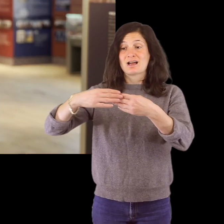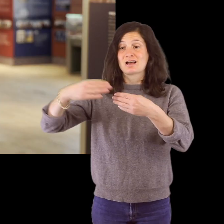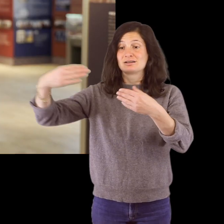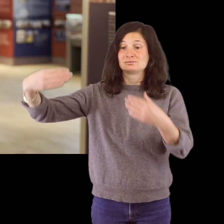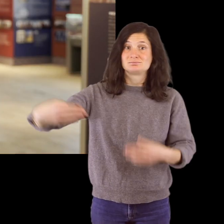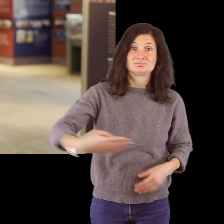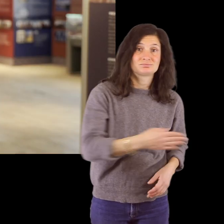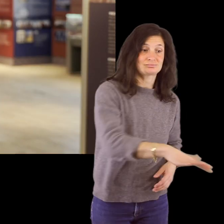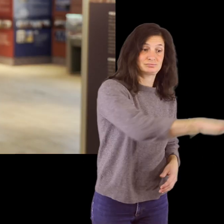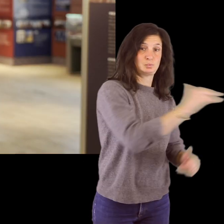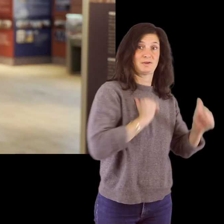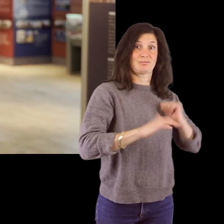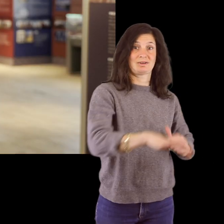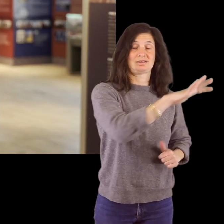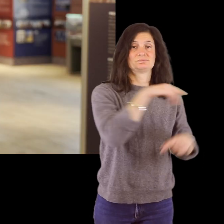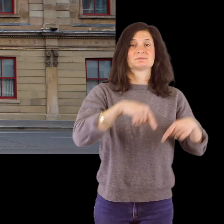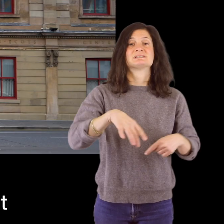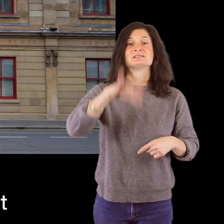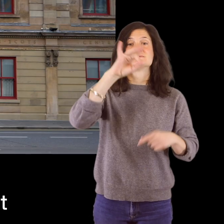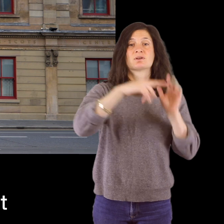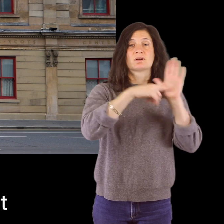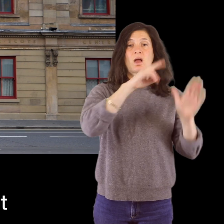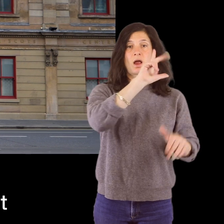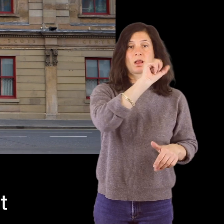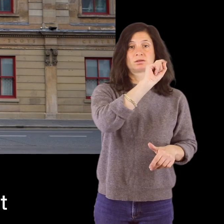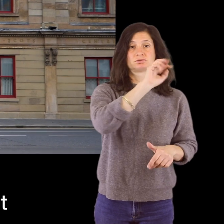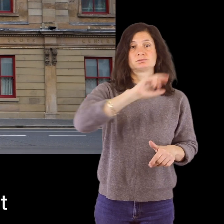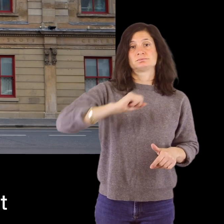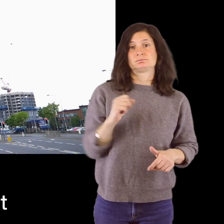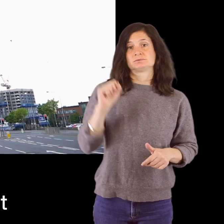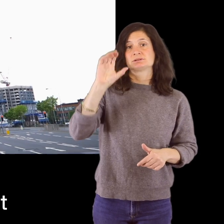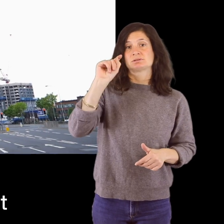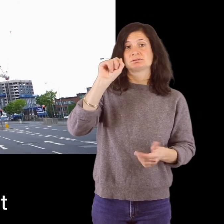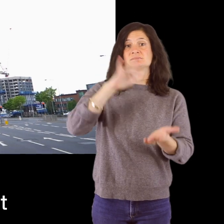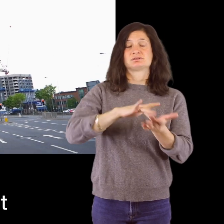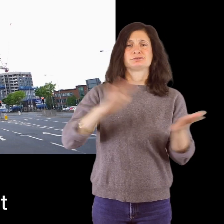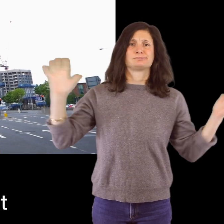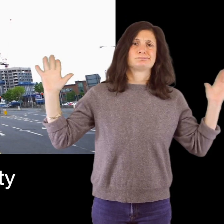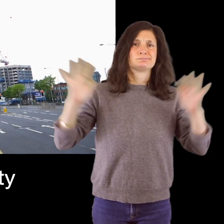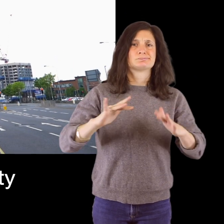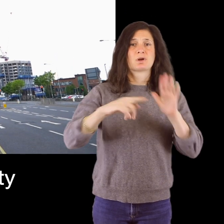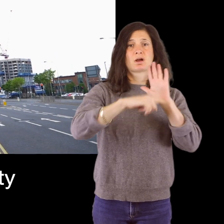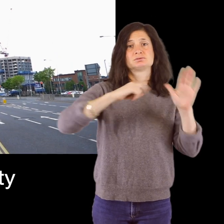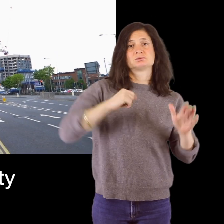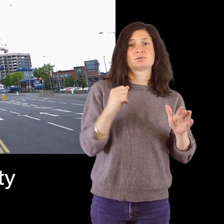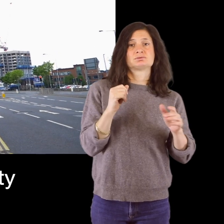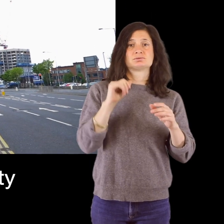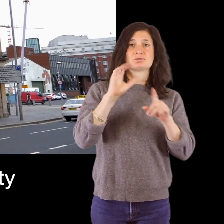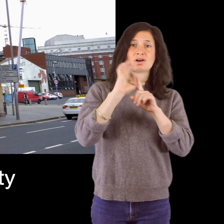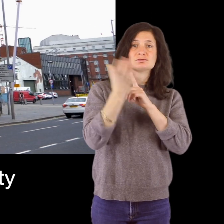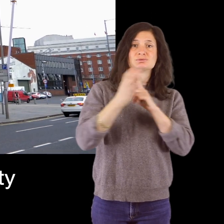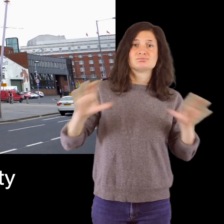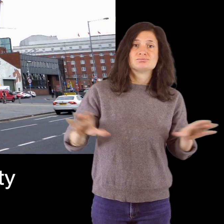From the front door through to our performance spaces, the Discover Ulster-Scots Centre serves as a focal point for Ulster Scots